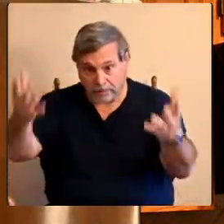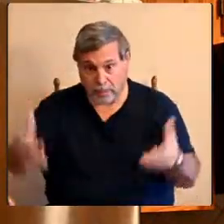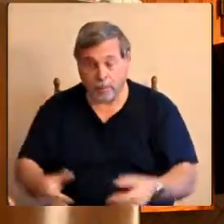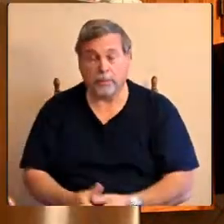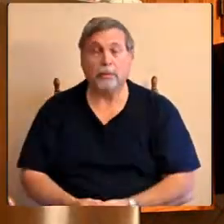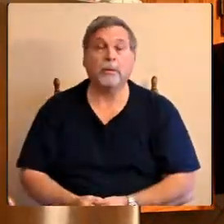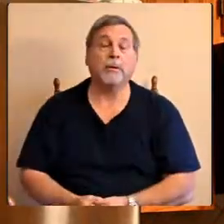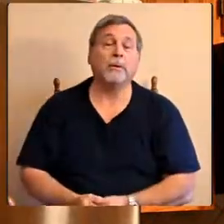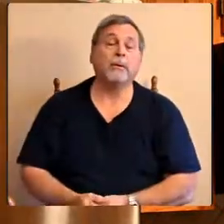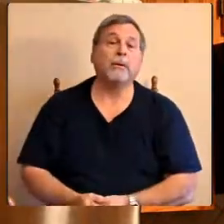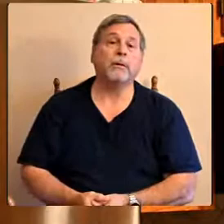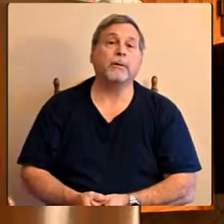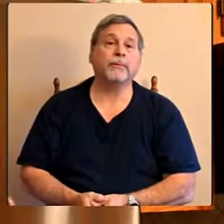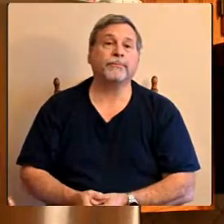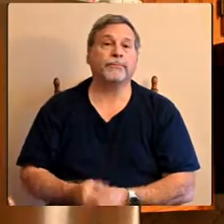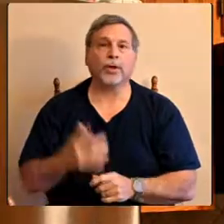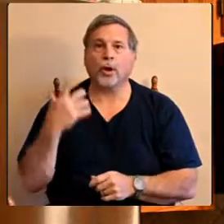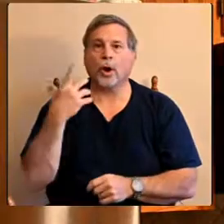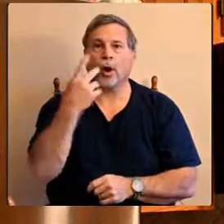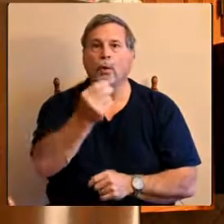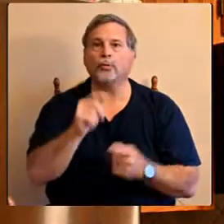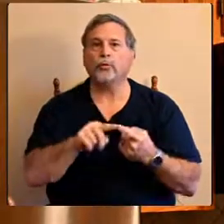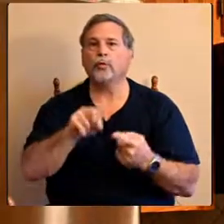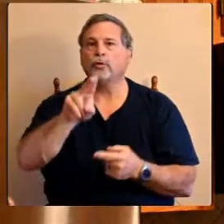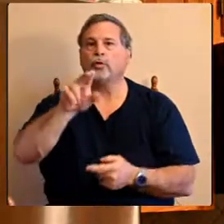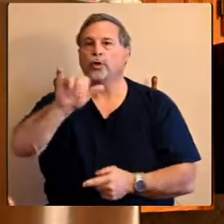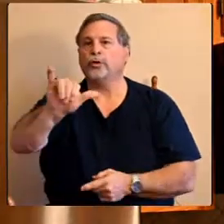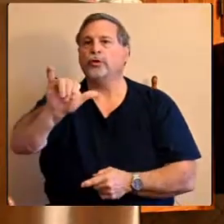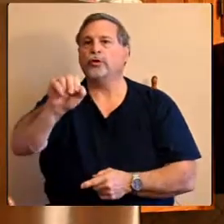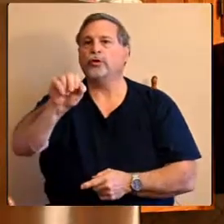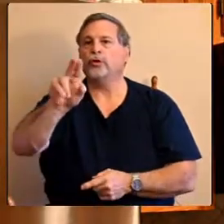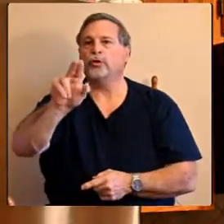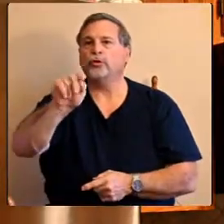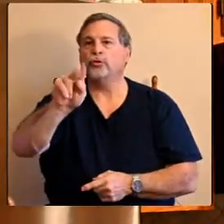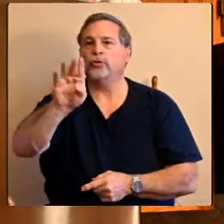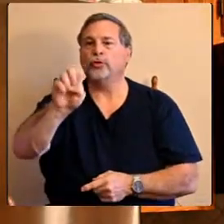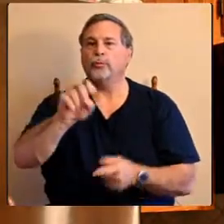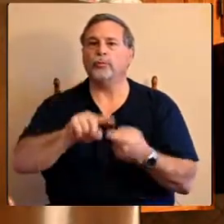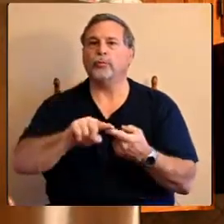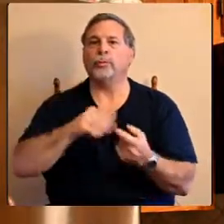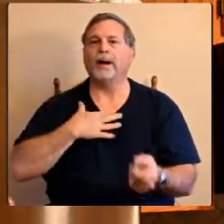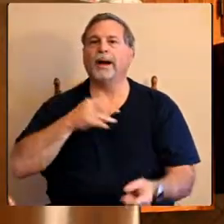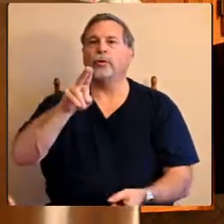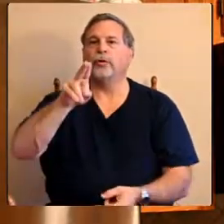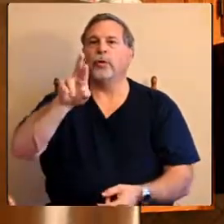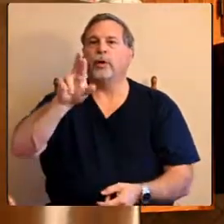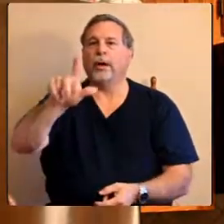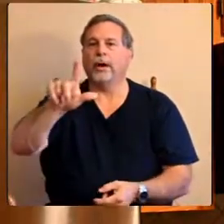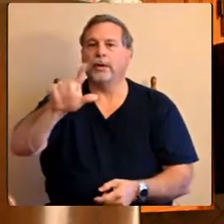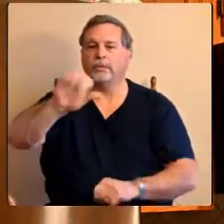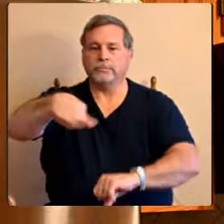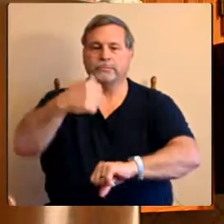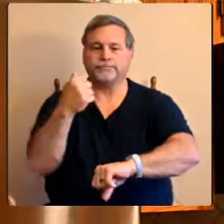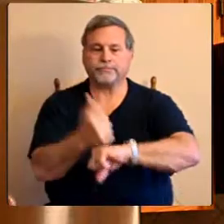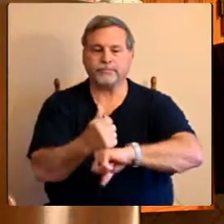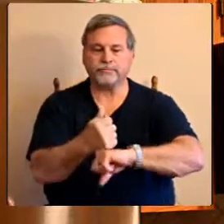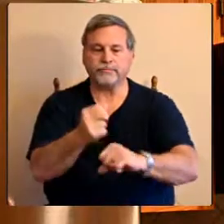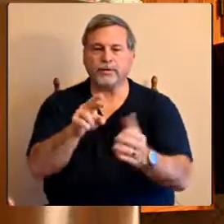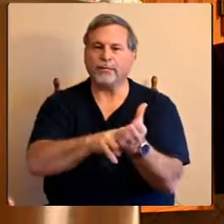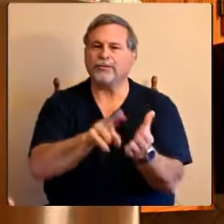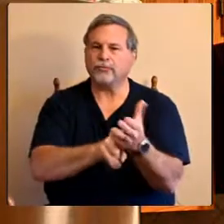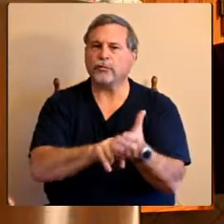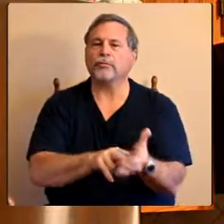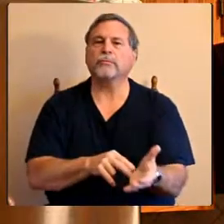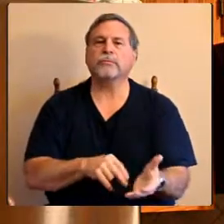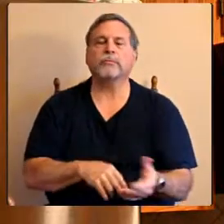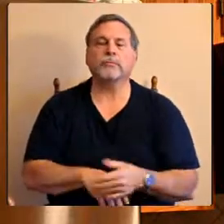know. You need to go out to YouTube, to my URL. You need to set up and register